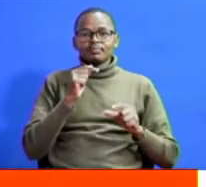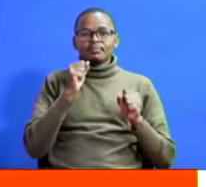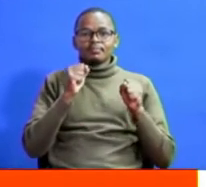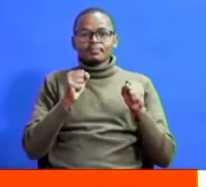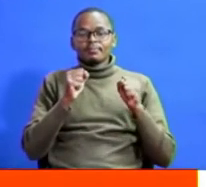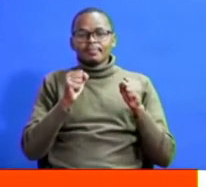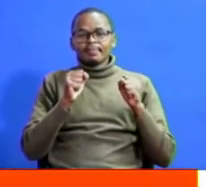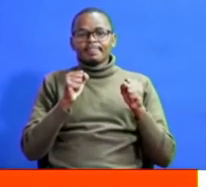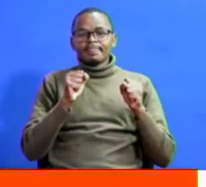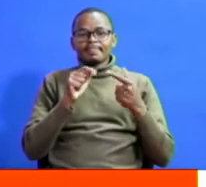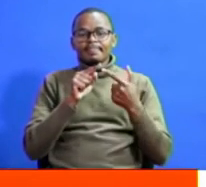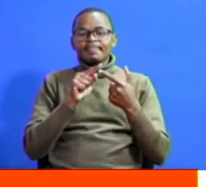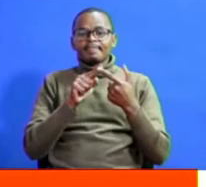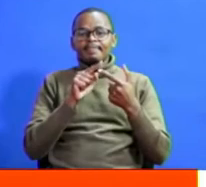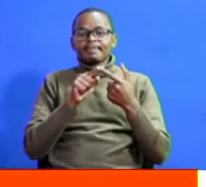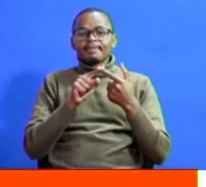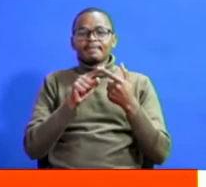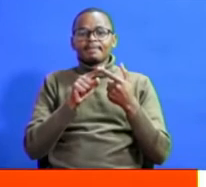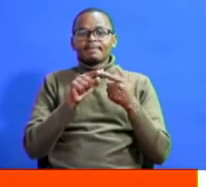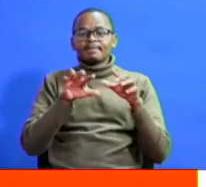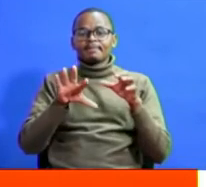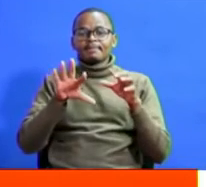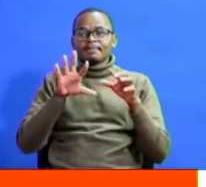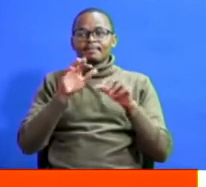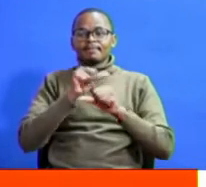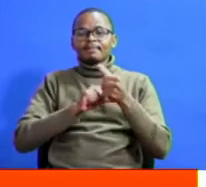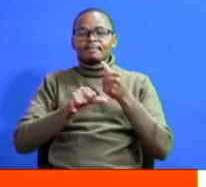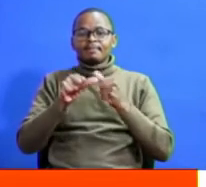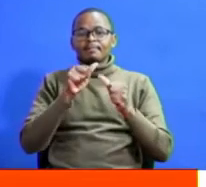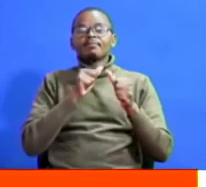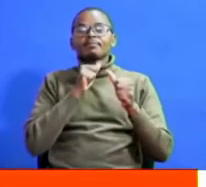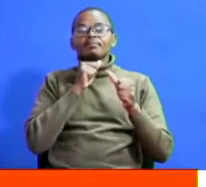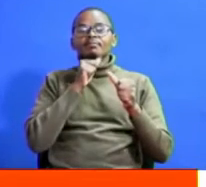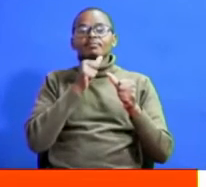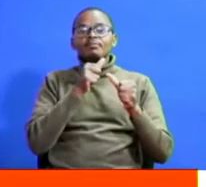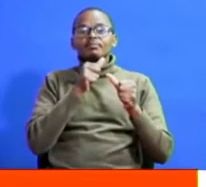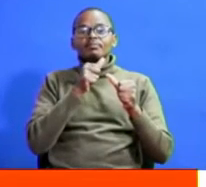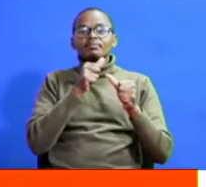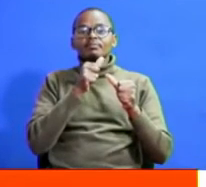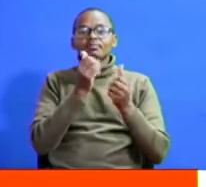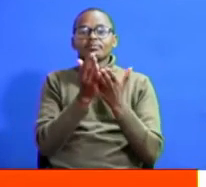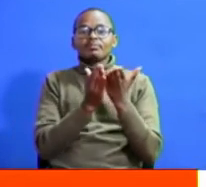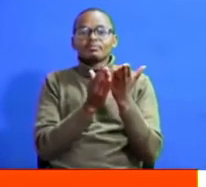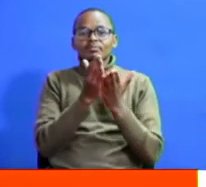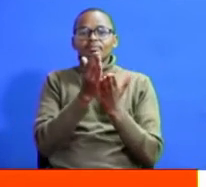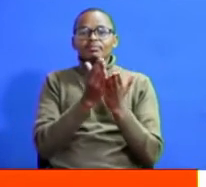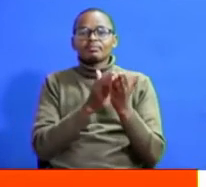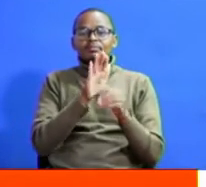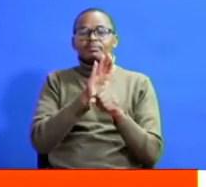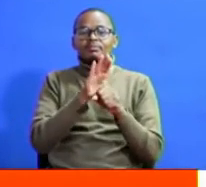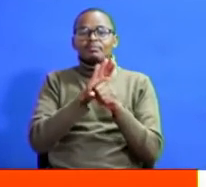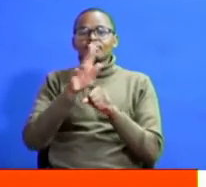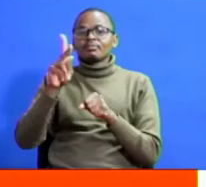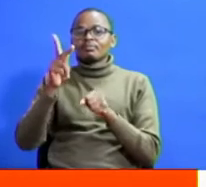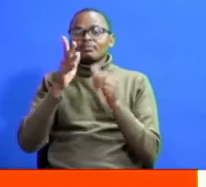firmness to deliberately take some actions which were not going to serve the majority of the Kenyans. Mm-hmm.